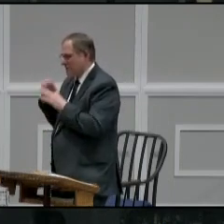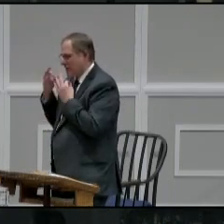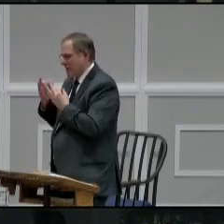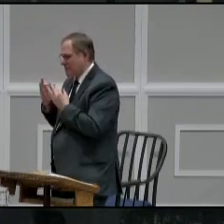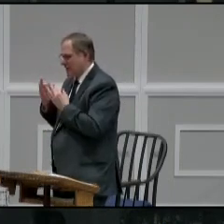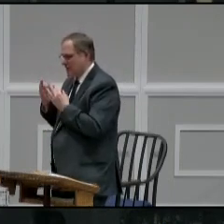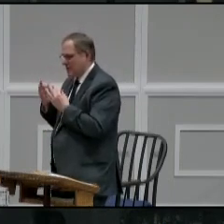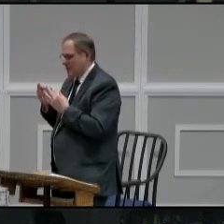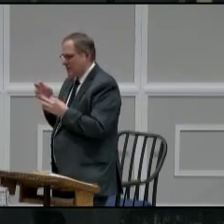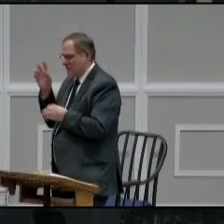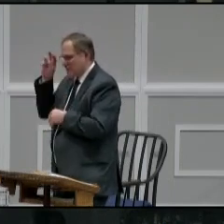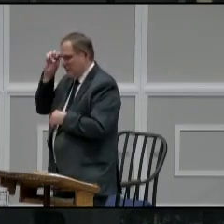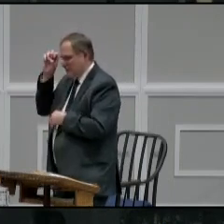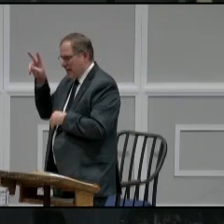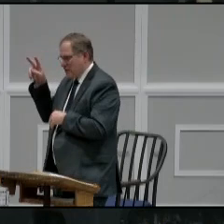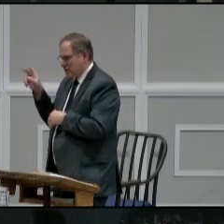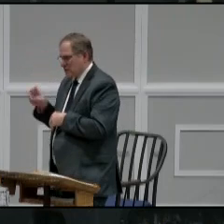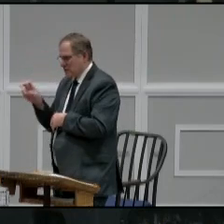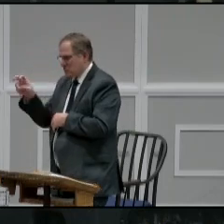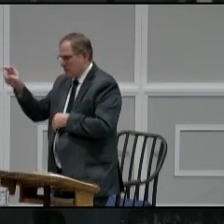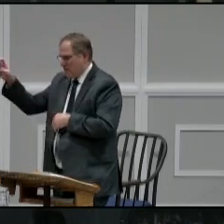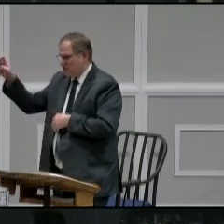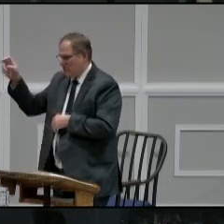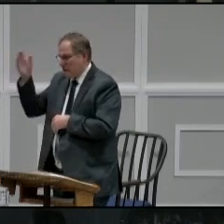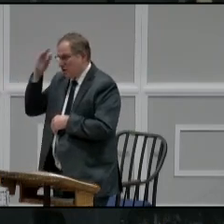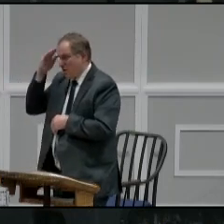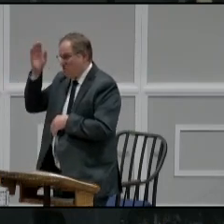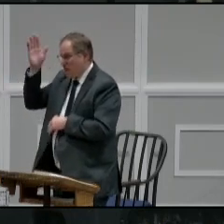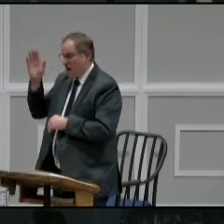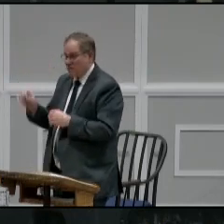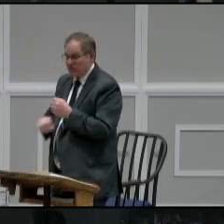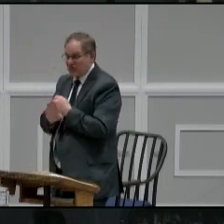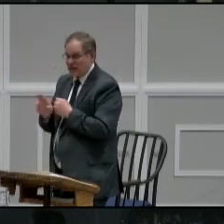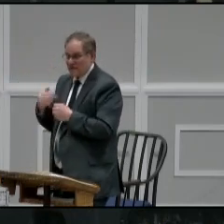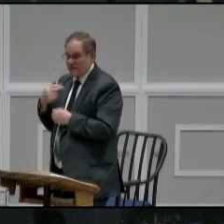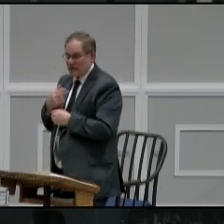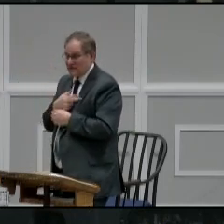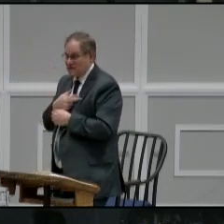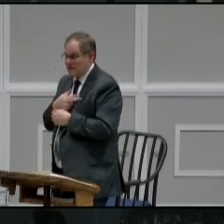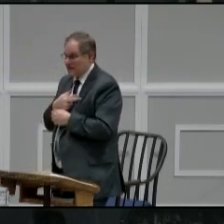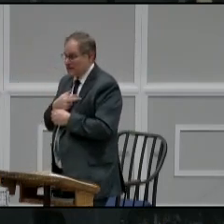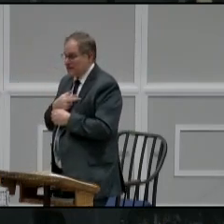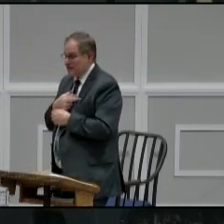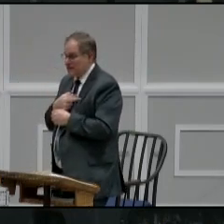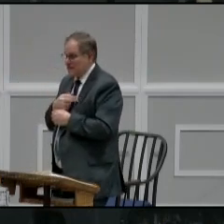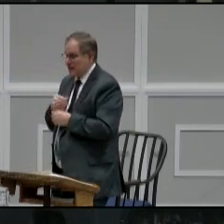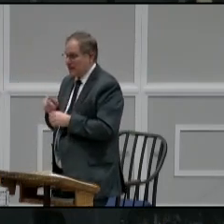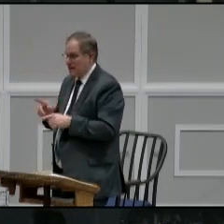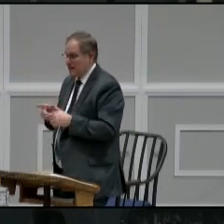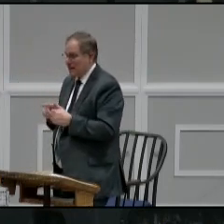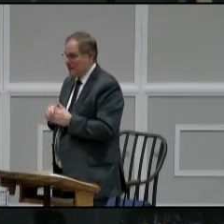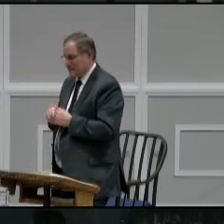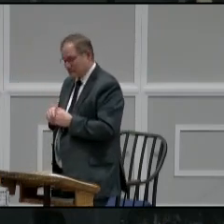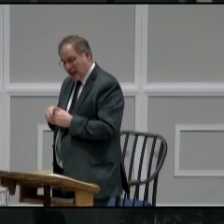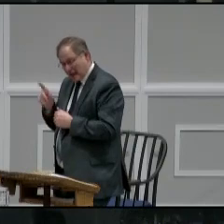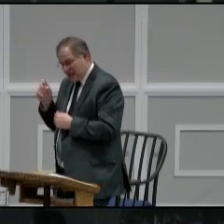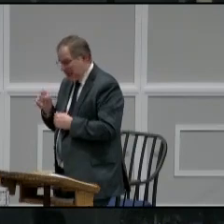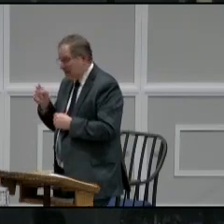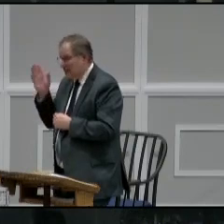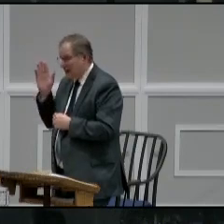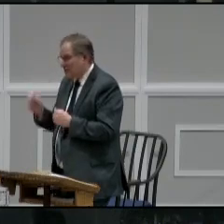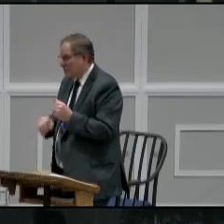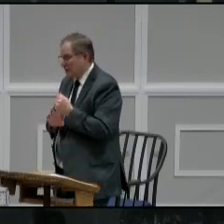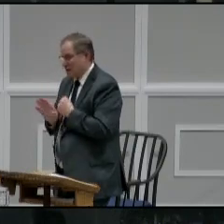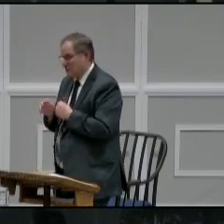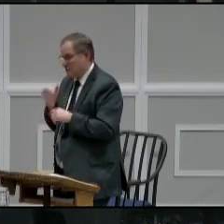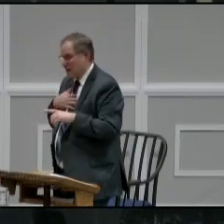But, you know, who needs the protection of God? I think I can live without that to serve my idol.